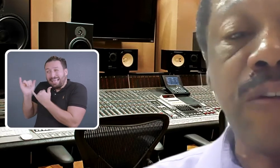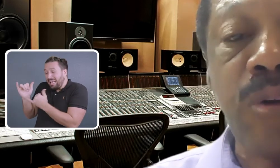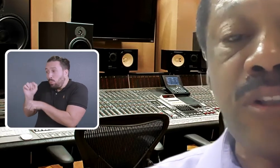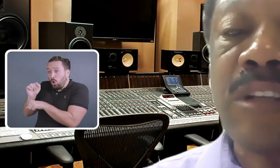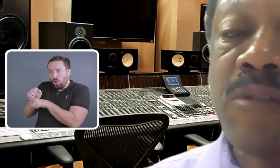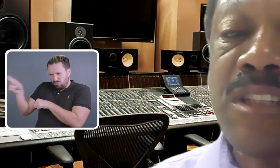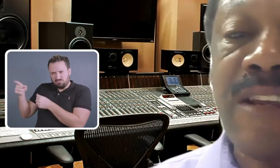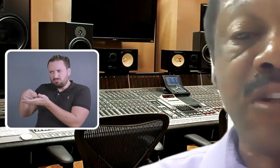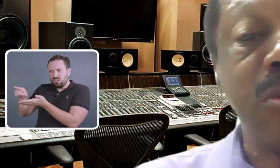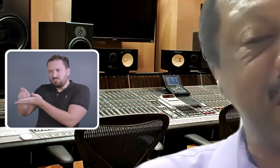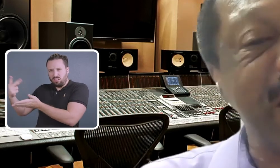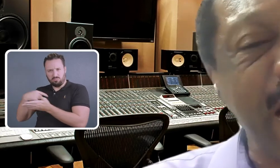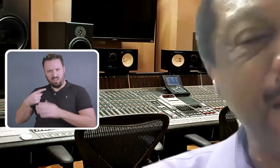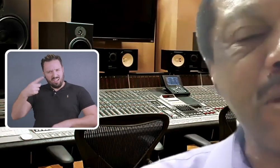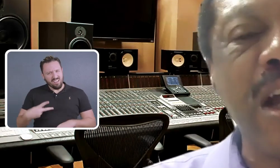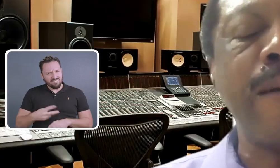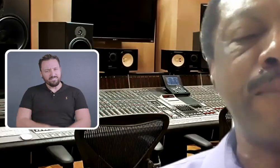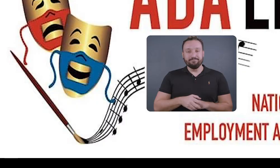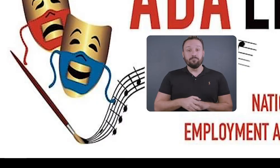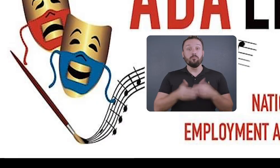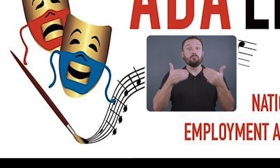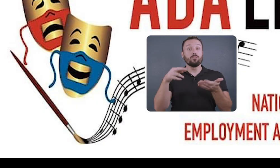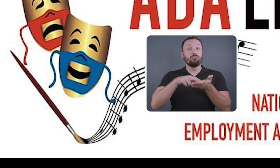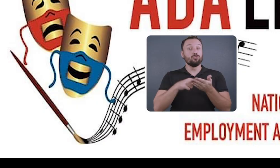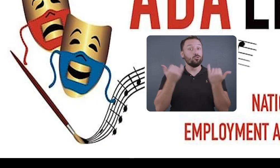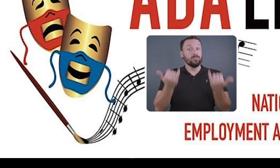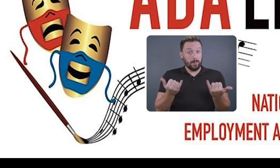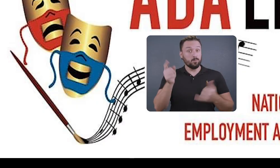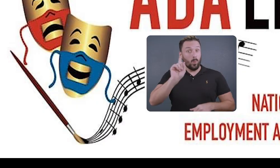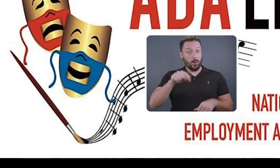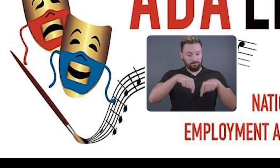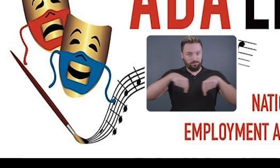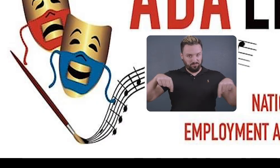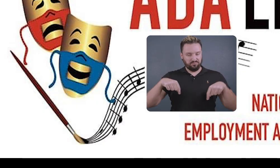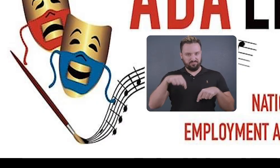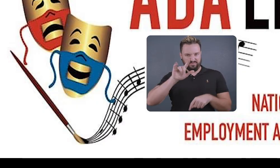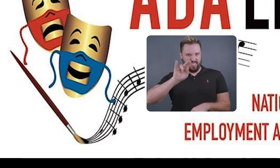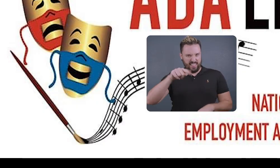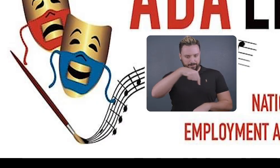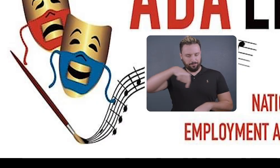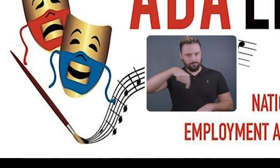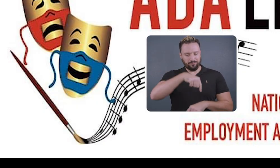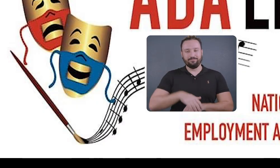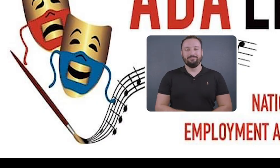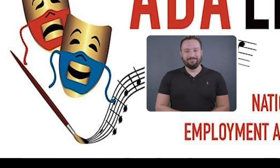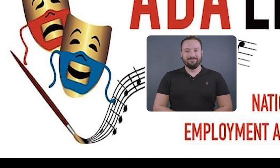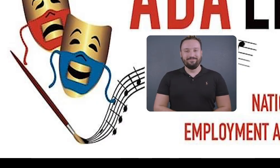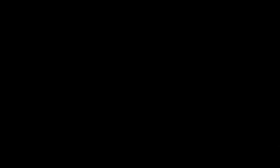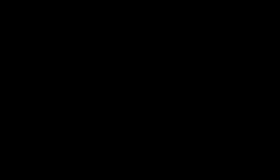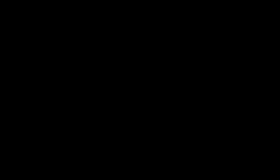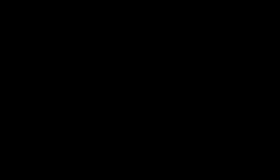other workers can receive to do the same job. Register today at celebrate-indeem.eventbrite